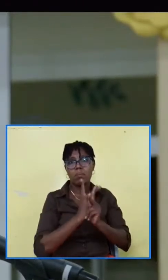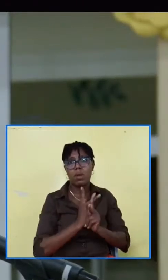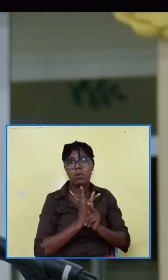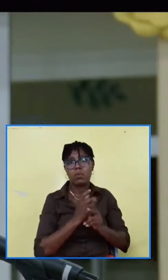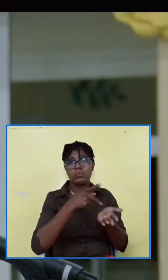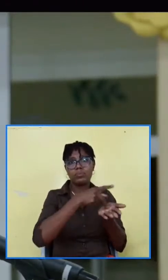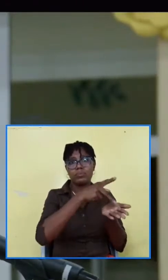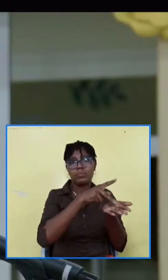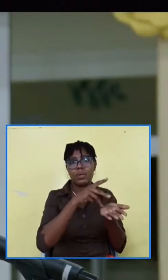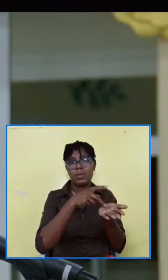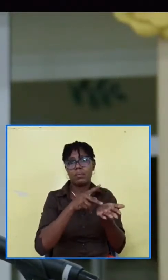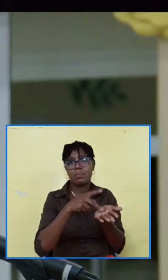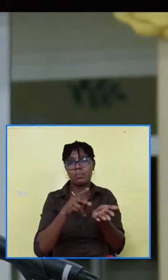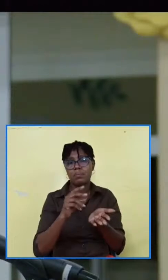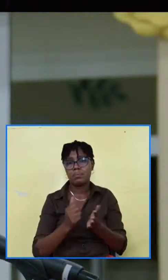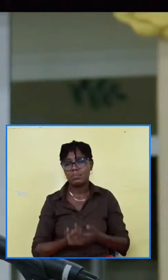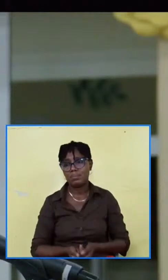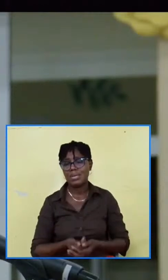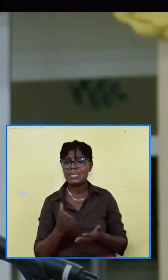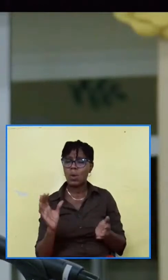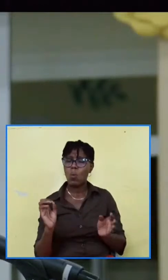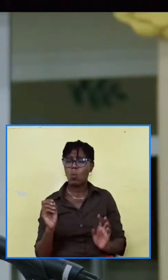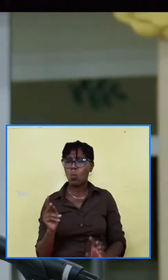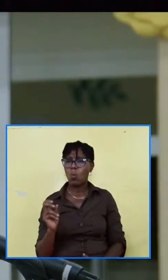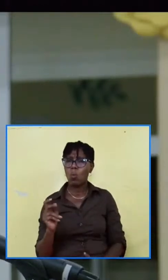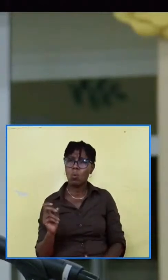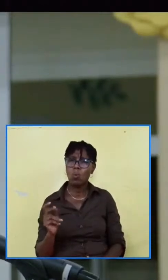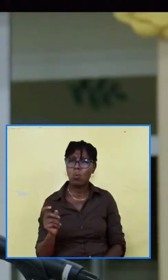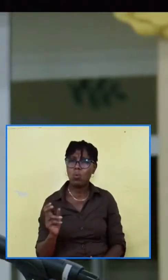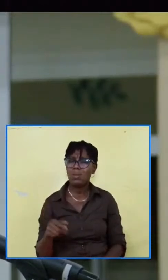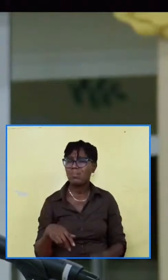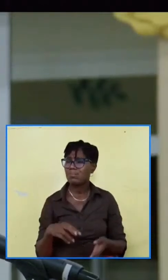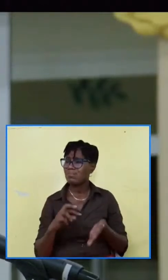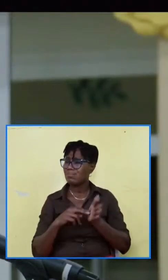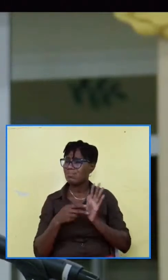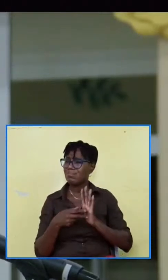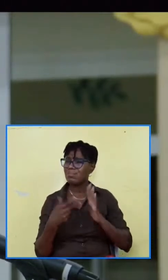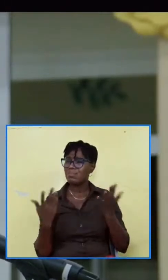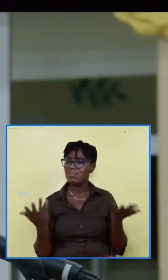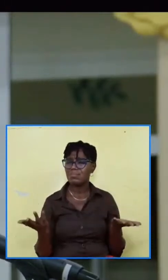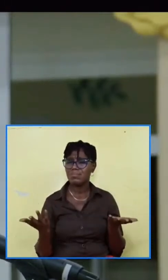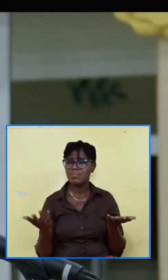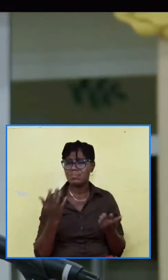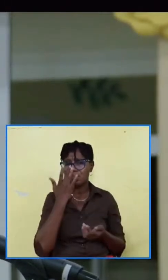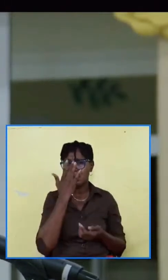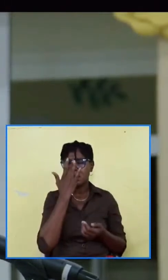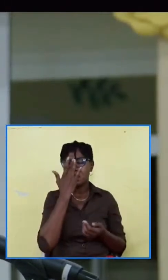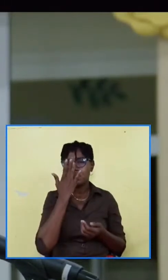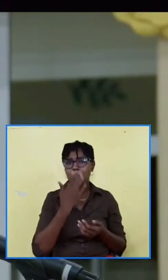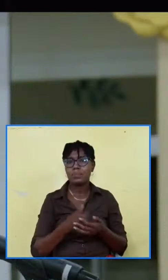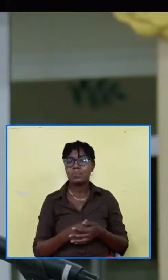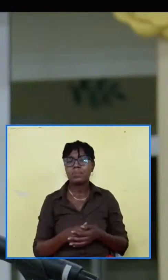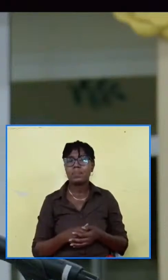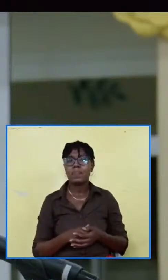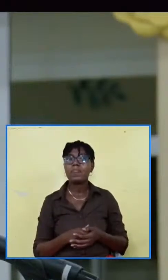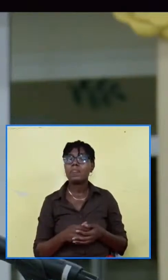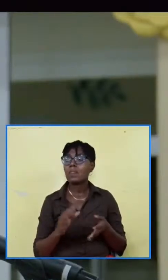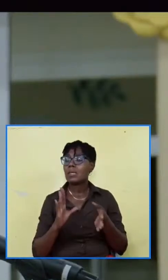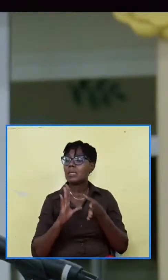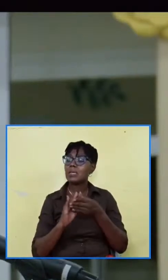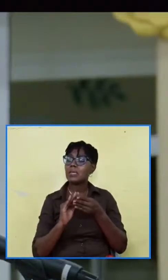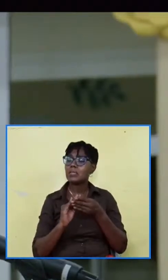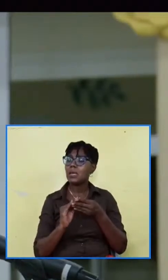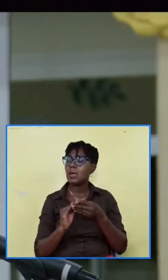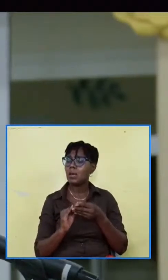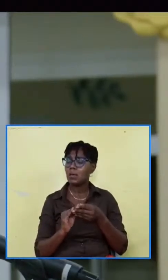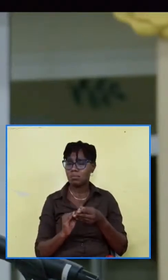also people to say, okay, what does it mean? That need to be discussed, of course, with further entities in the government, NCC and whatnot, but it's just an idea to